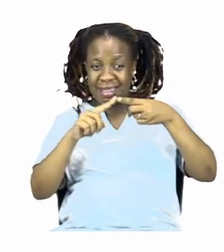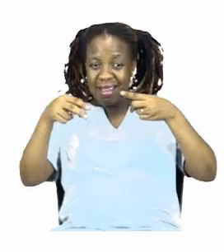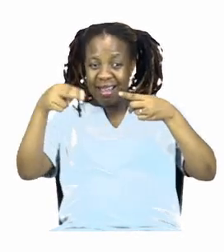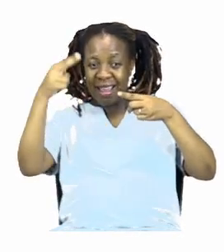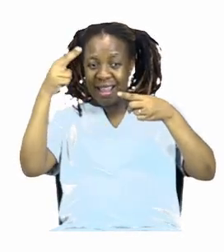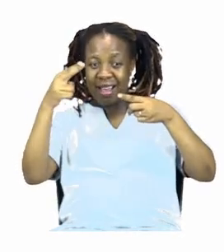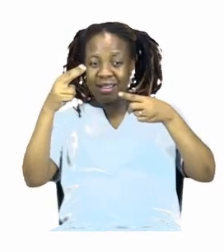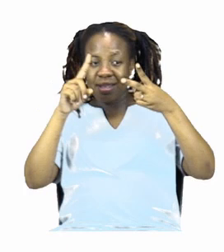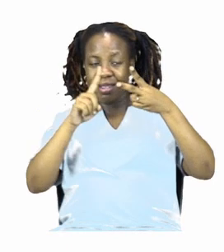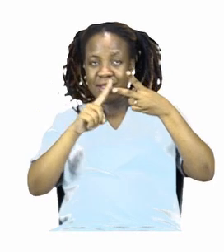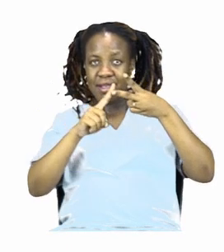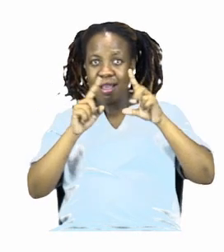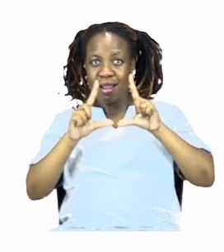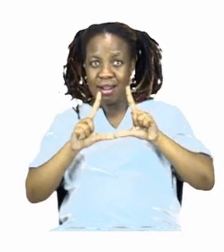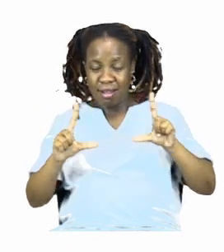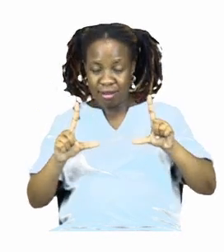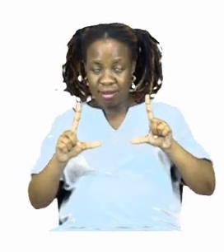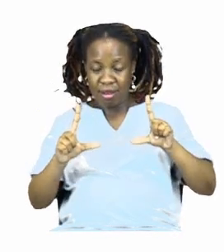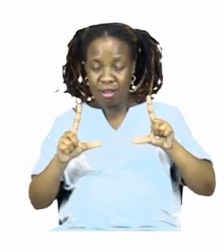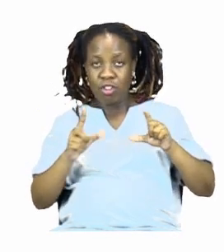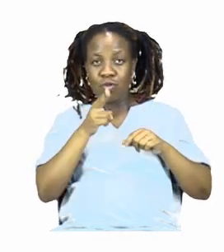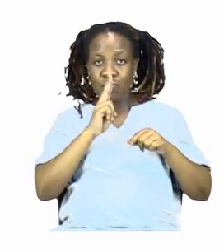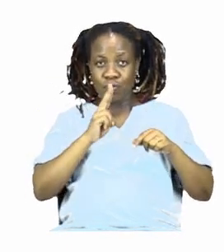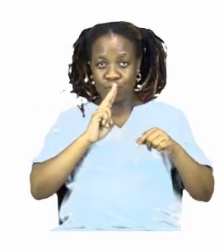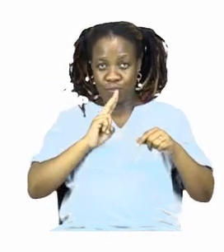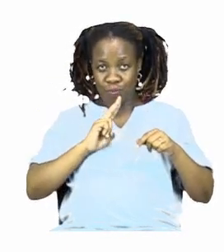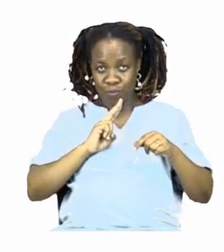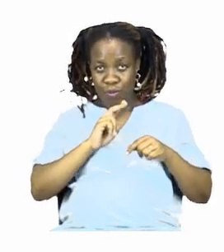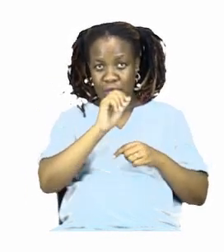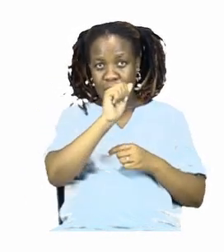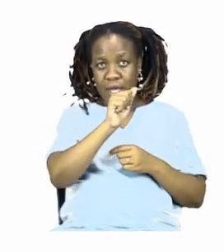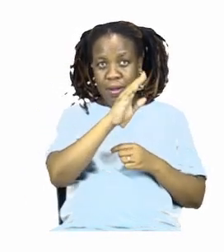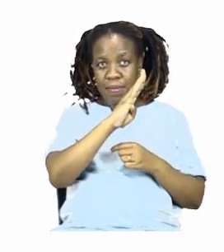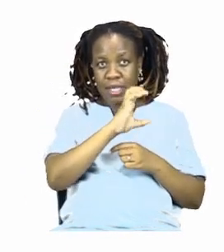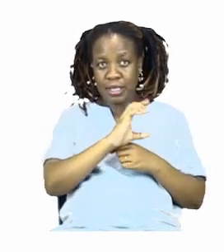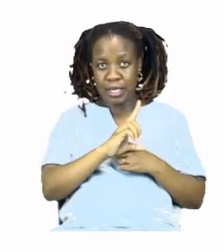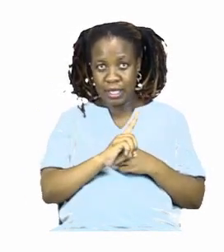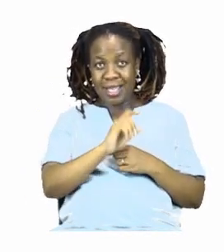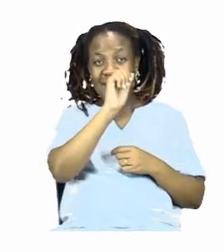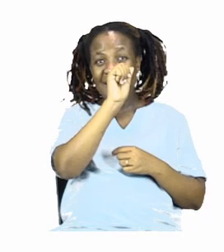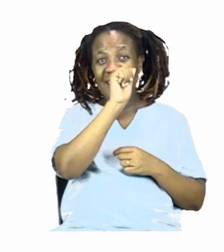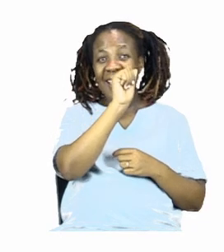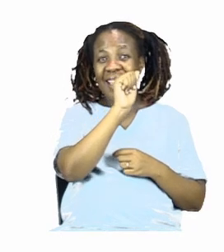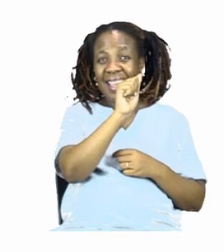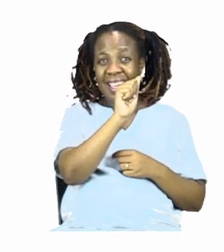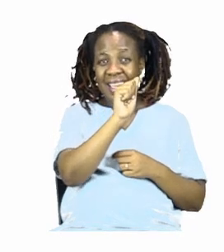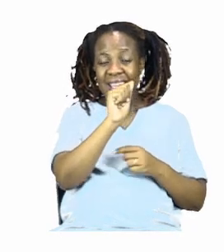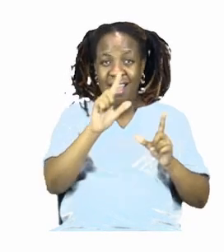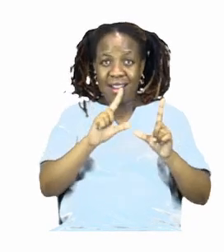go ahead and then for A, you must add up the length plus